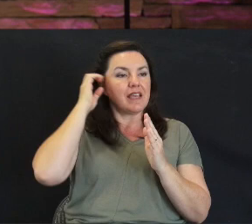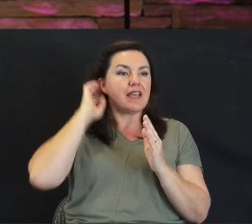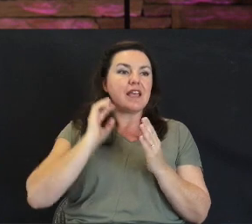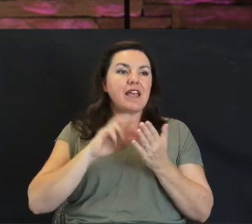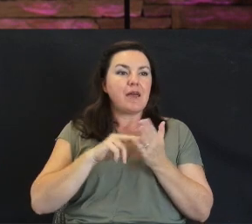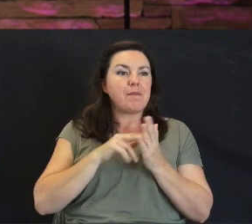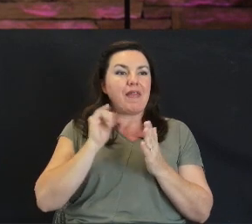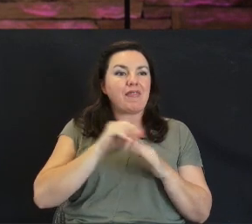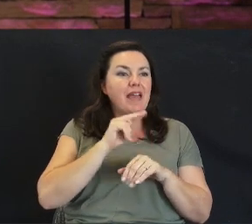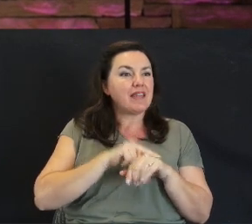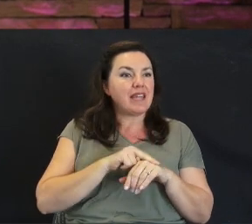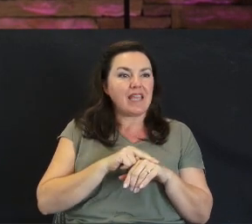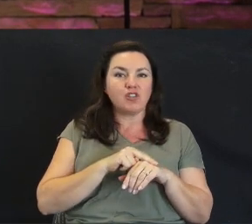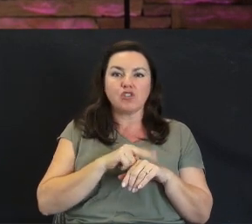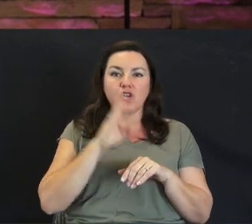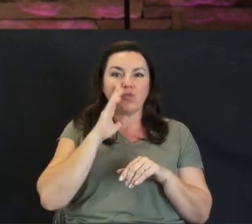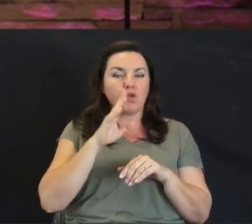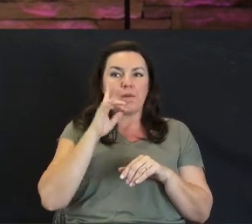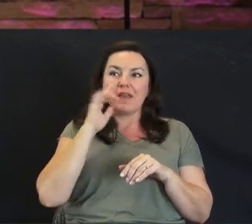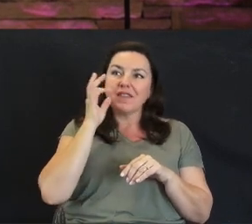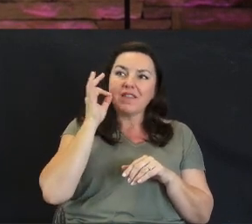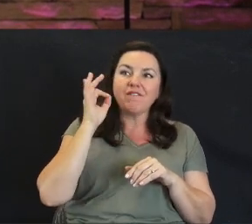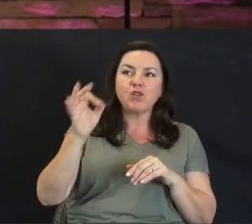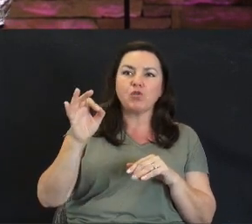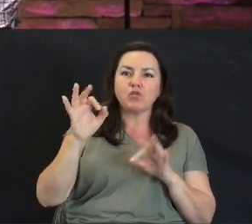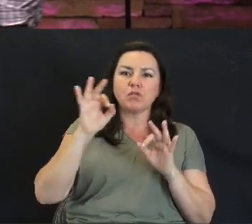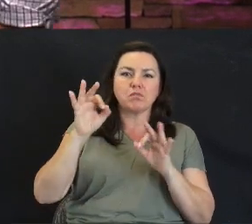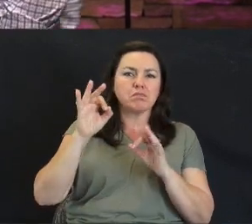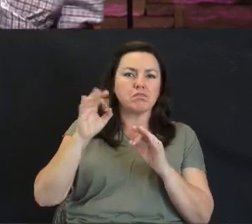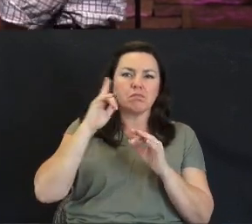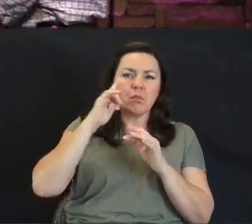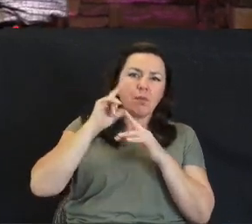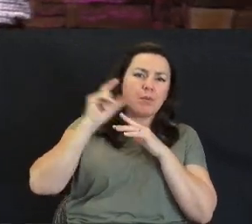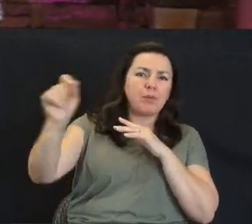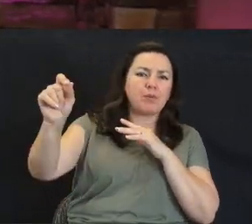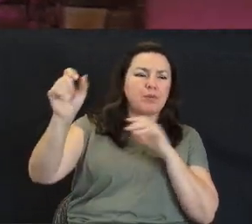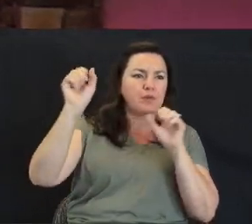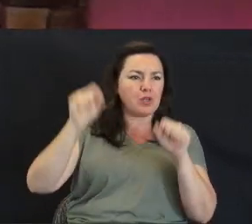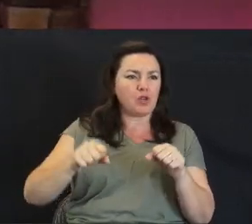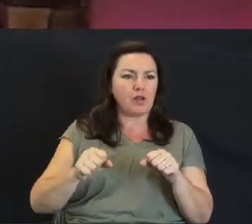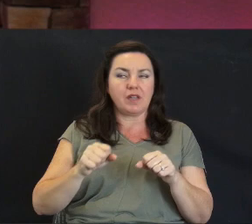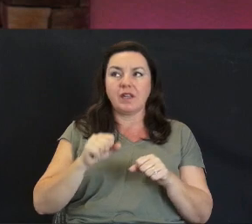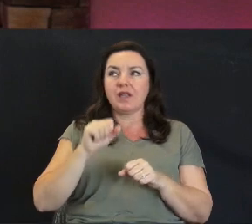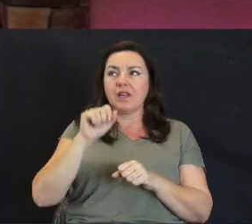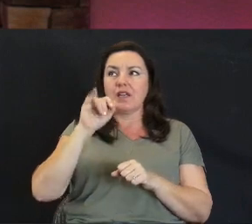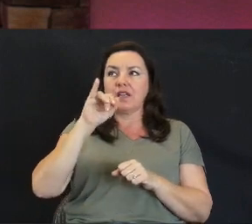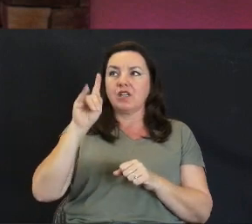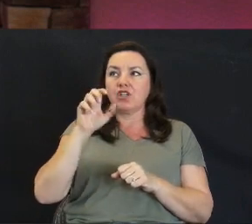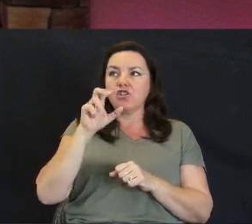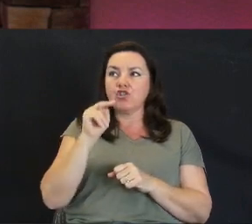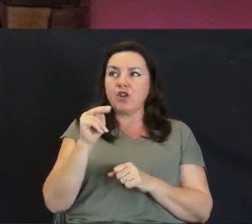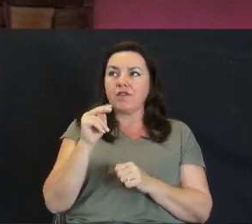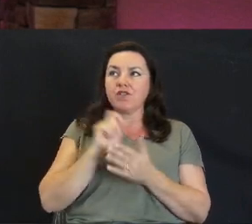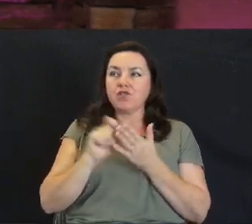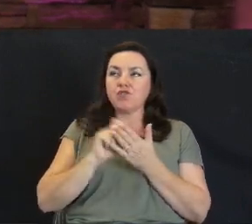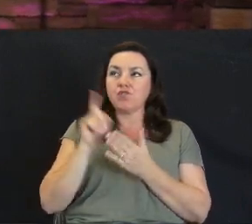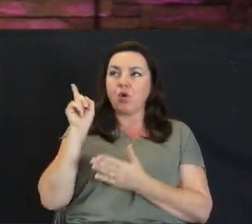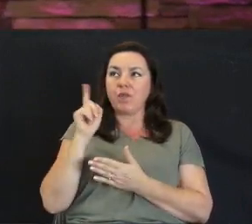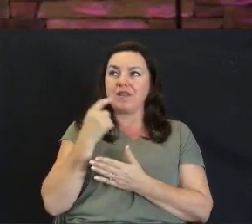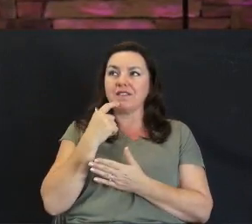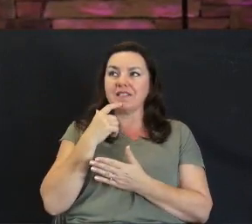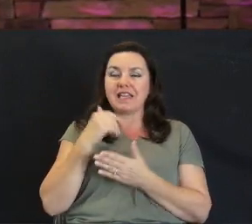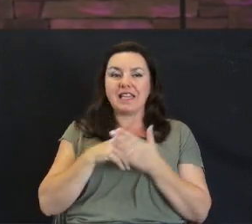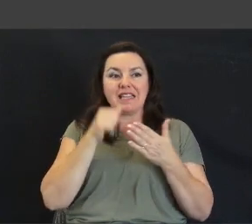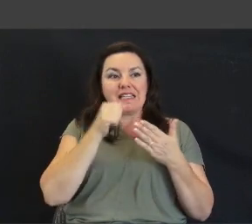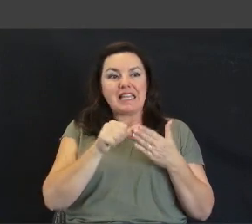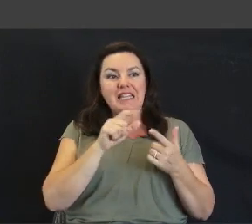Whatever nation that is Had a limitless future On a more personal note Regarding family Thomas Jefferson wrote this He wrote it in his